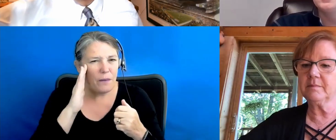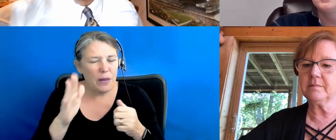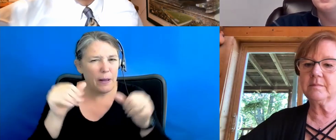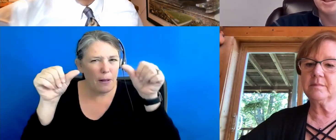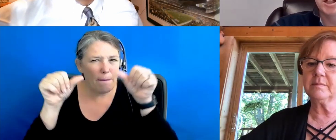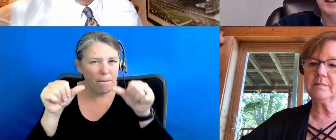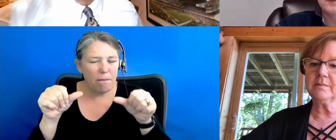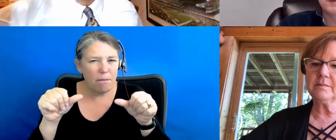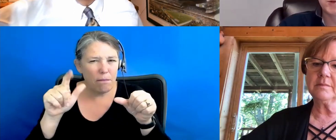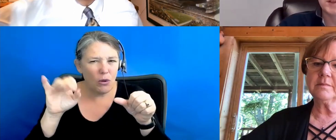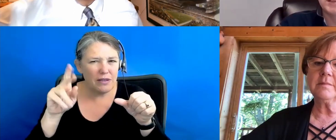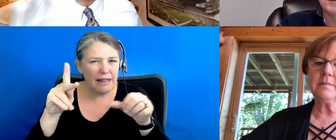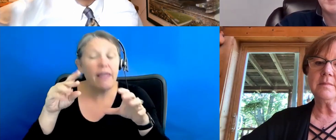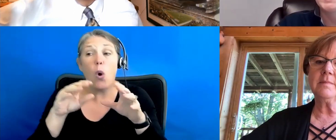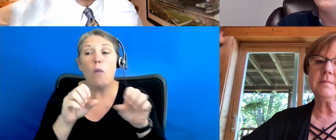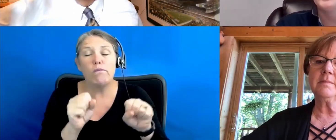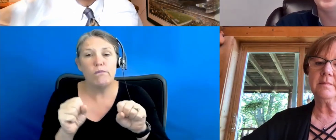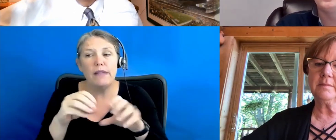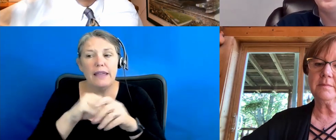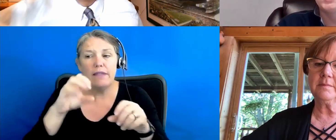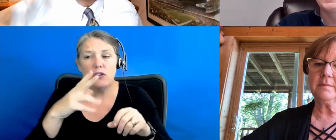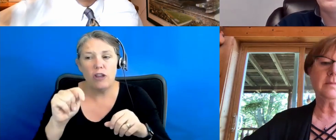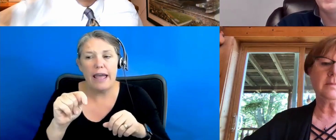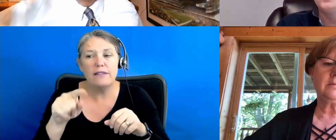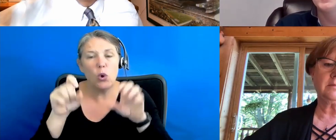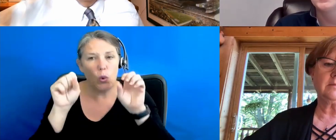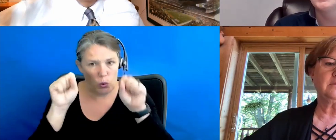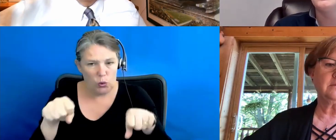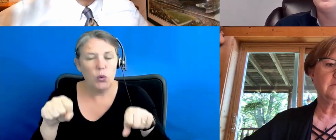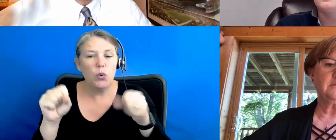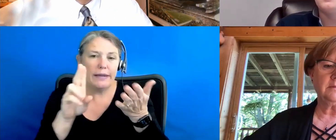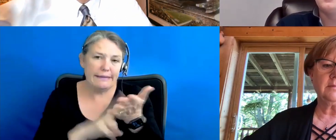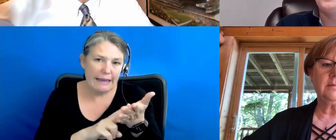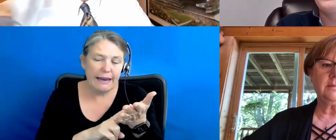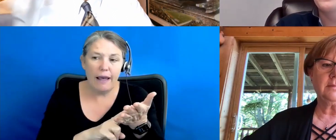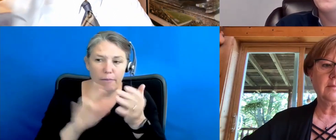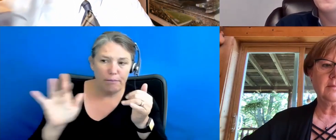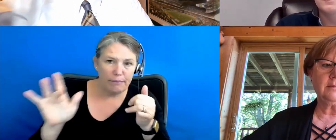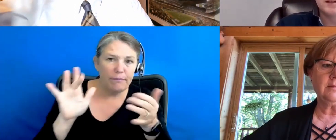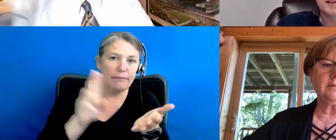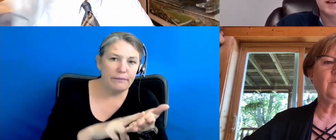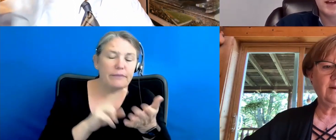link in the chat for the website where you can go and you can sign up for those.